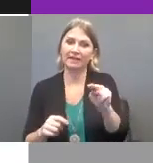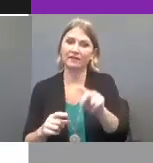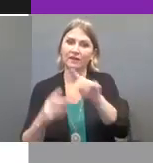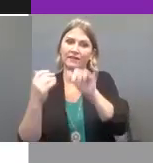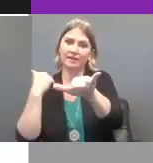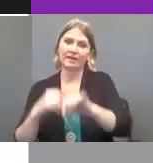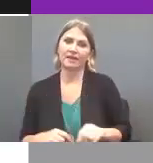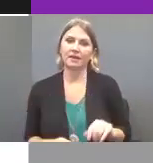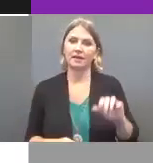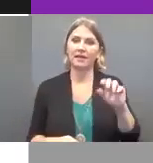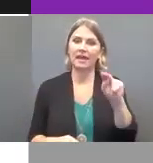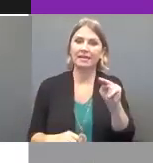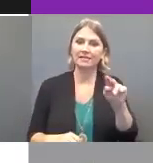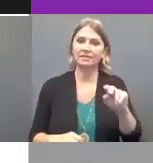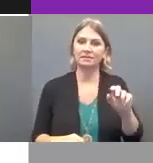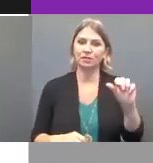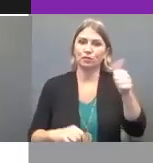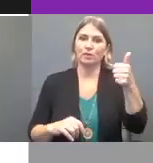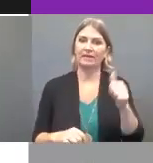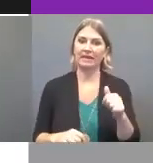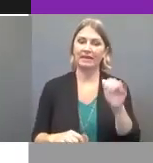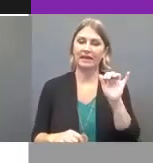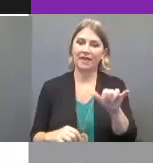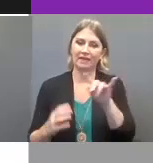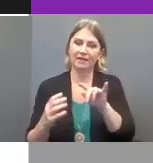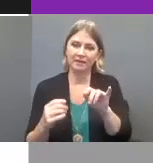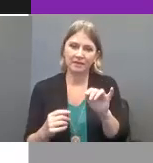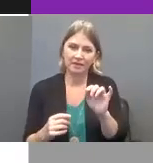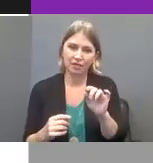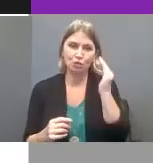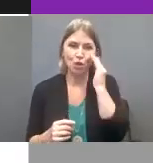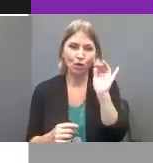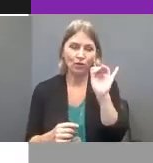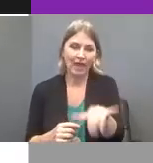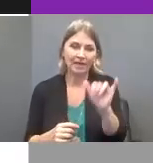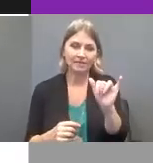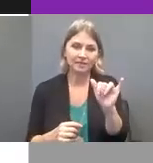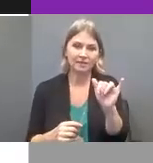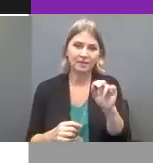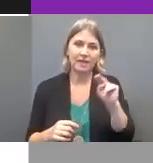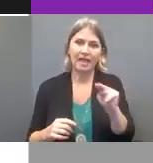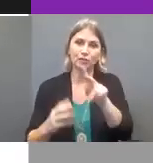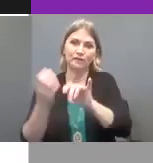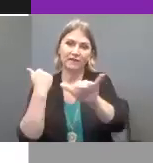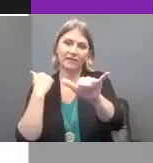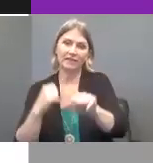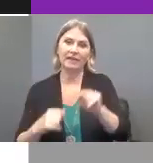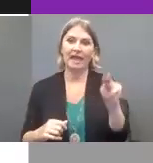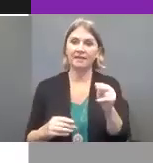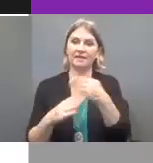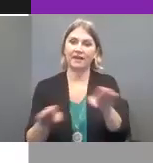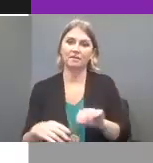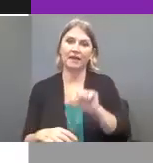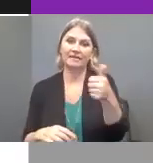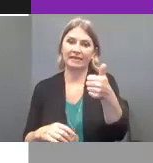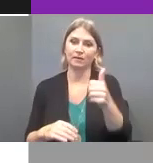by 10 divided by n basically means n by 10. And we know that limit n tends to infinity, n divided by 10 is going to tend